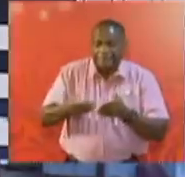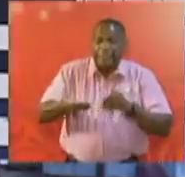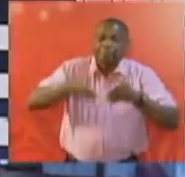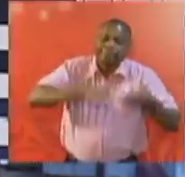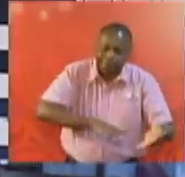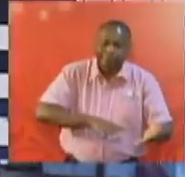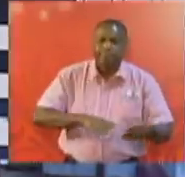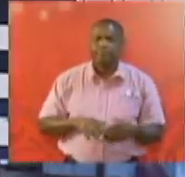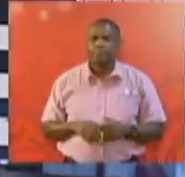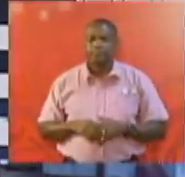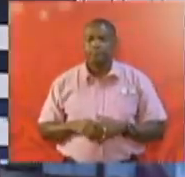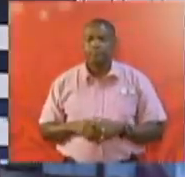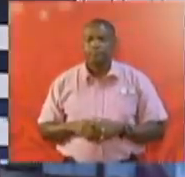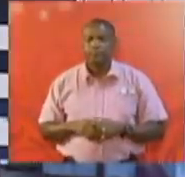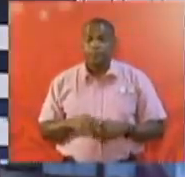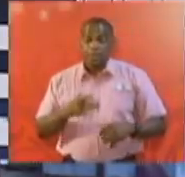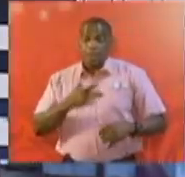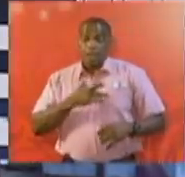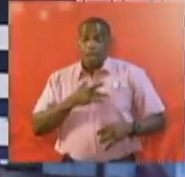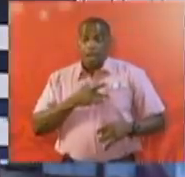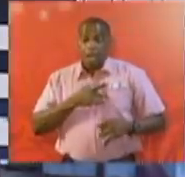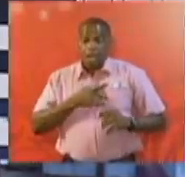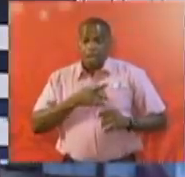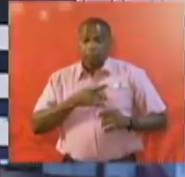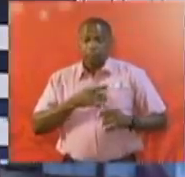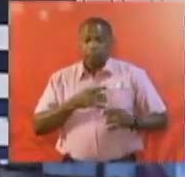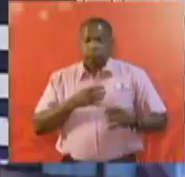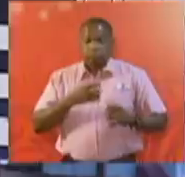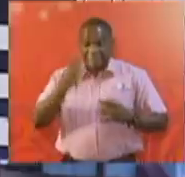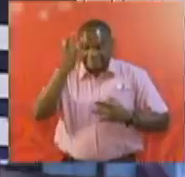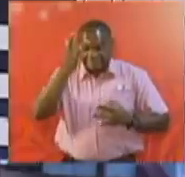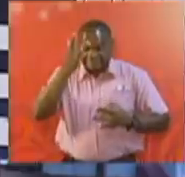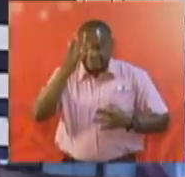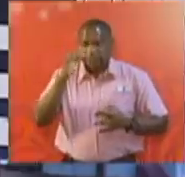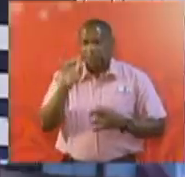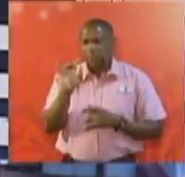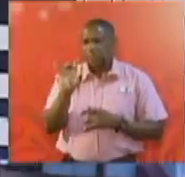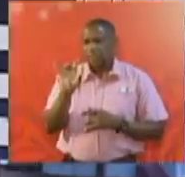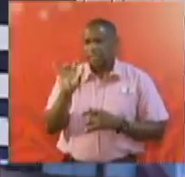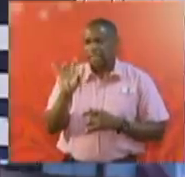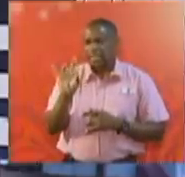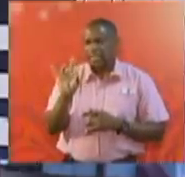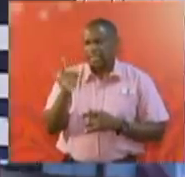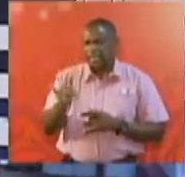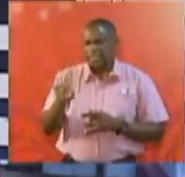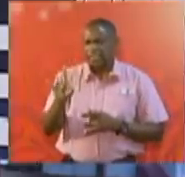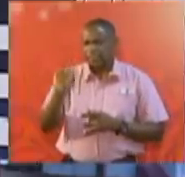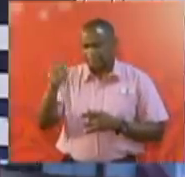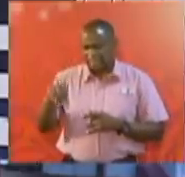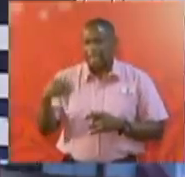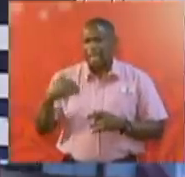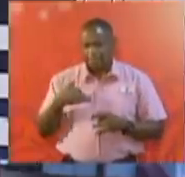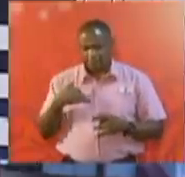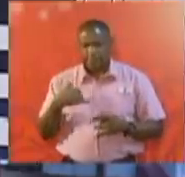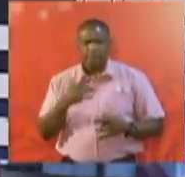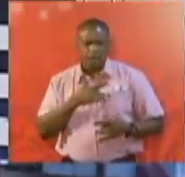Cardiac diseases, about 18% of cases have been shown to have cardiac diseases. Cancer, yes,